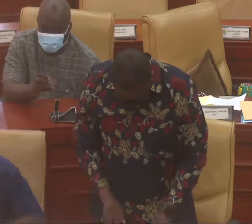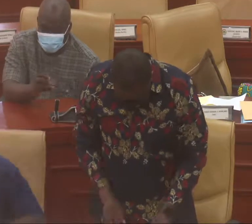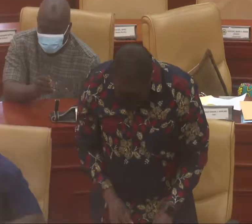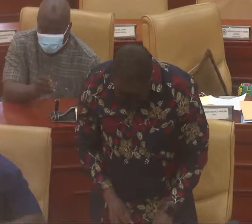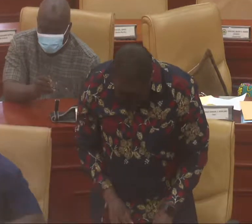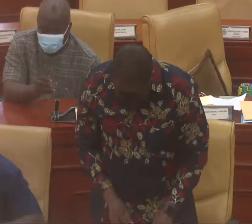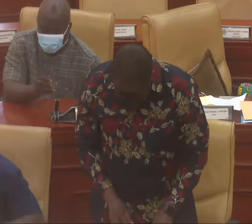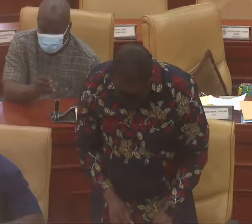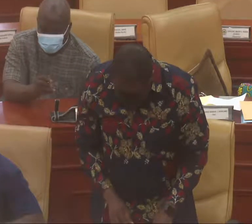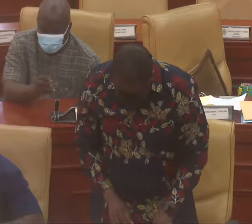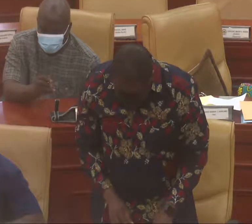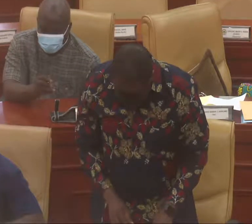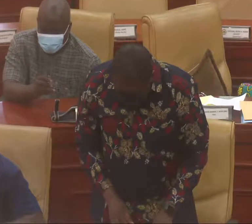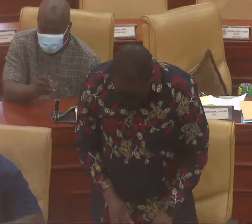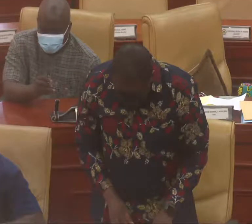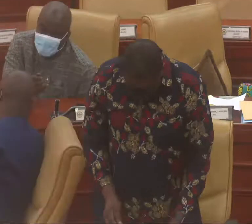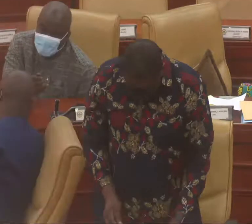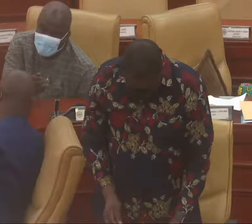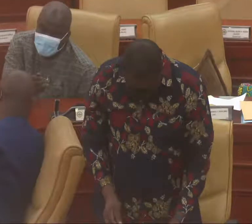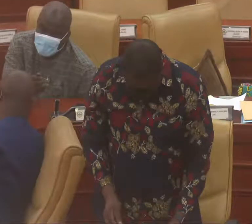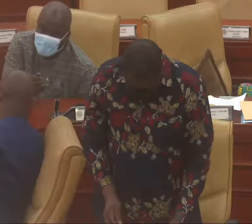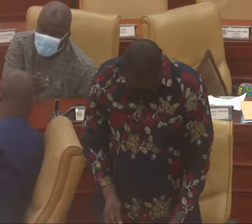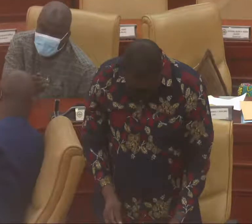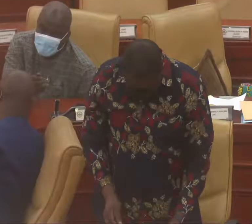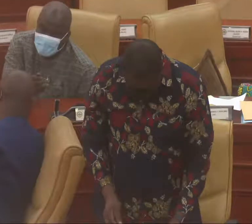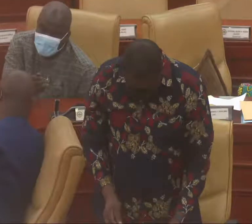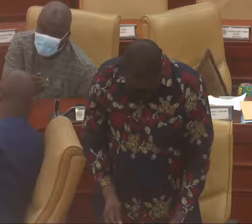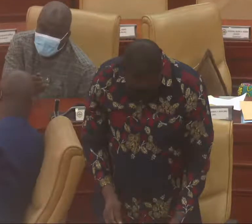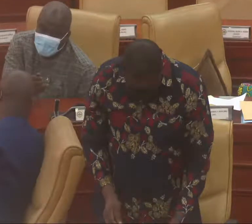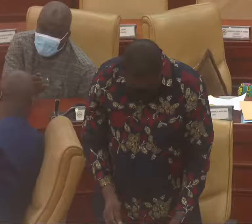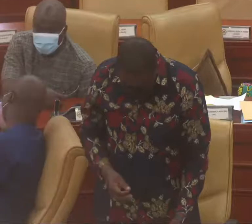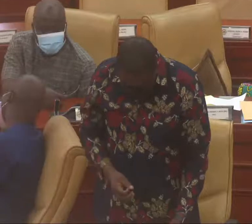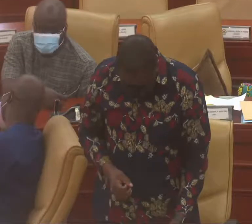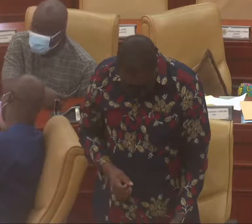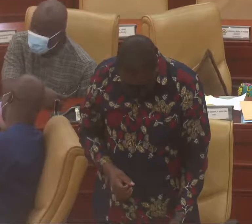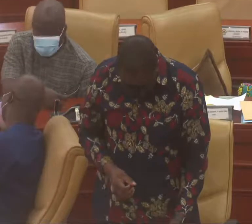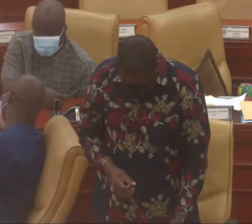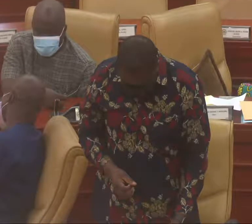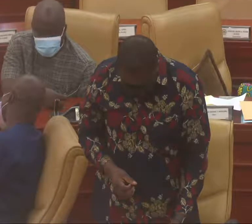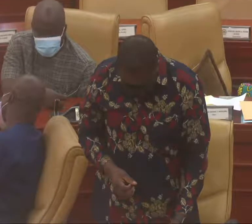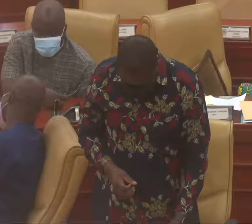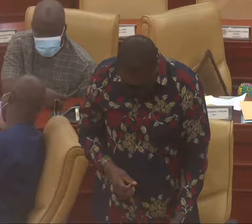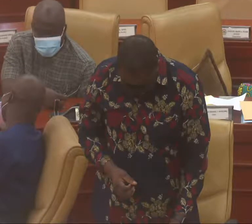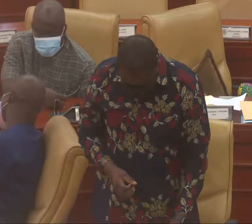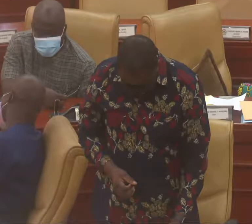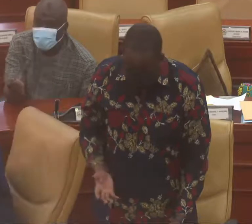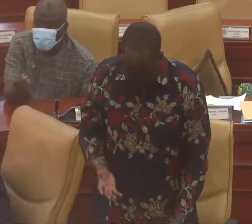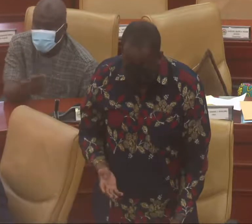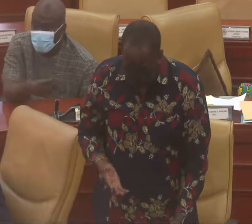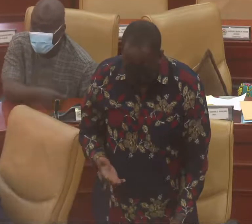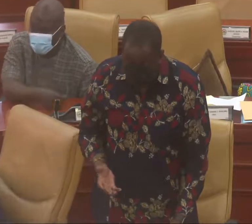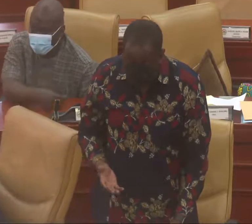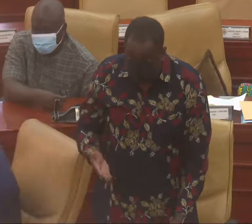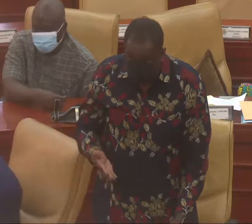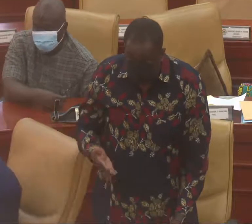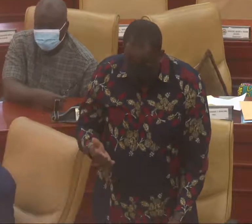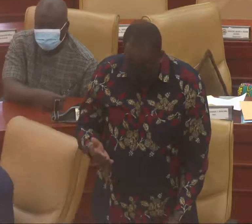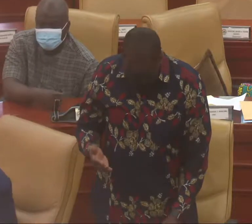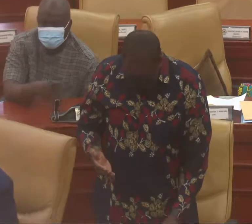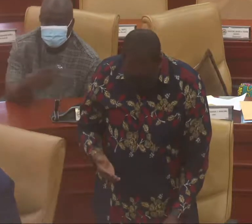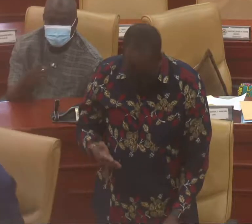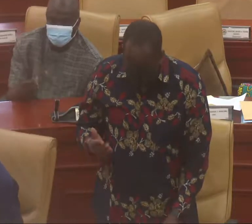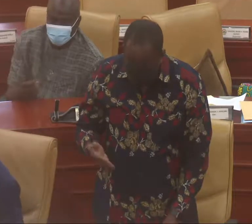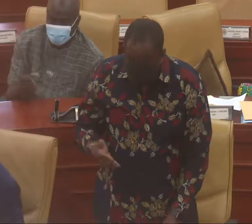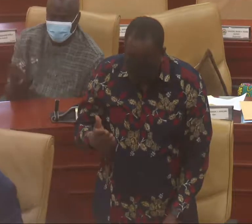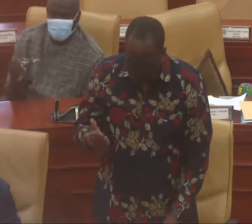Mr. Speaker, I just want to reiterate my first supplementary question. Would he consider in the future where